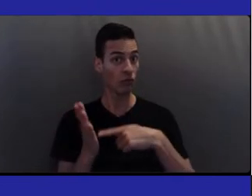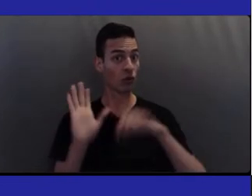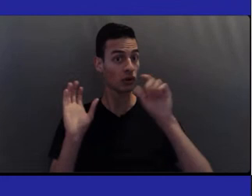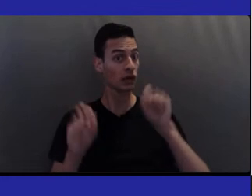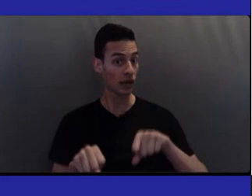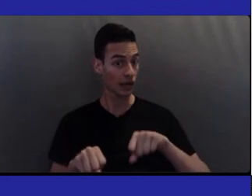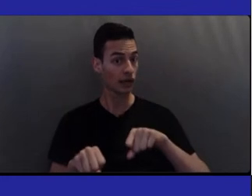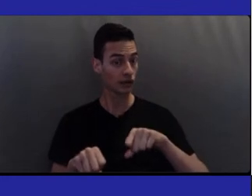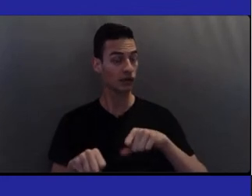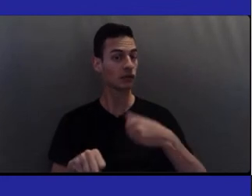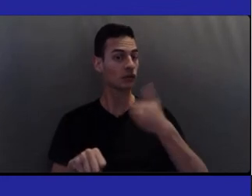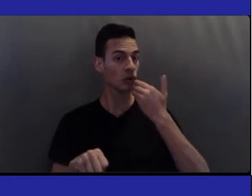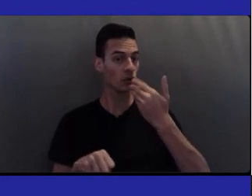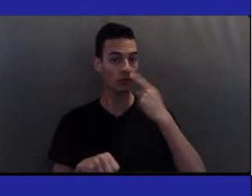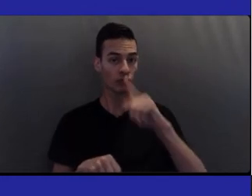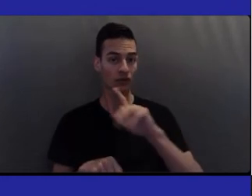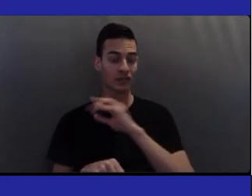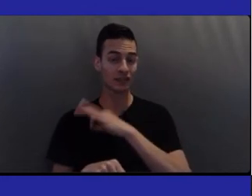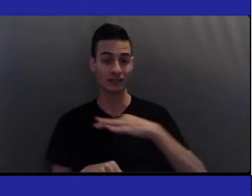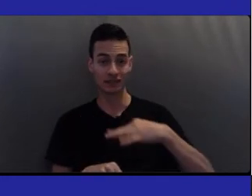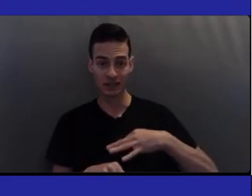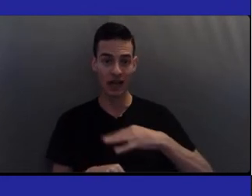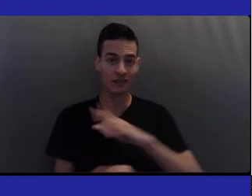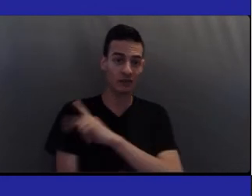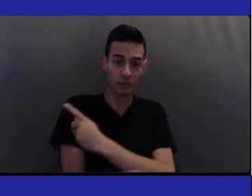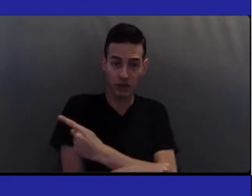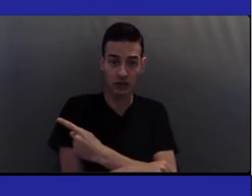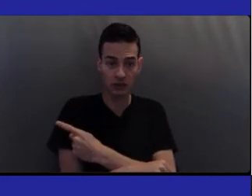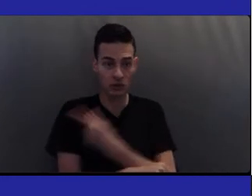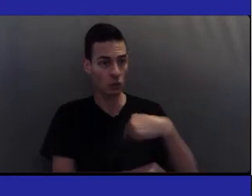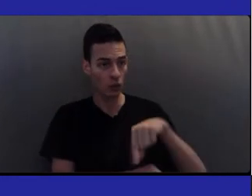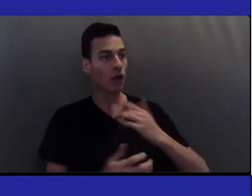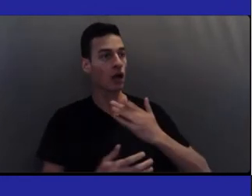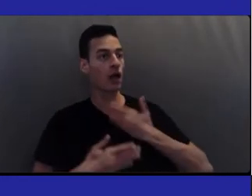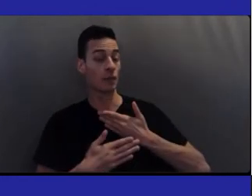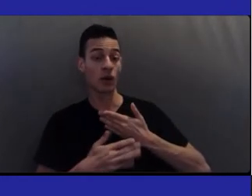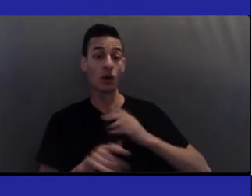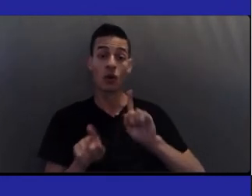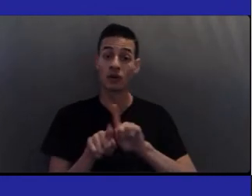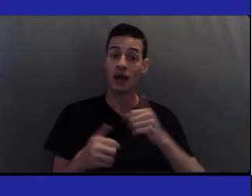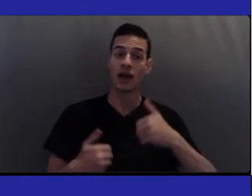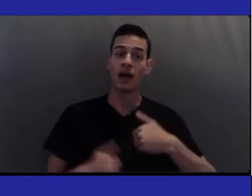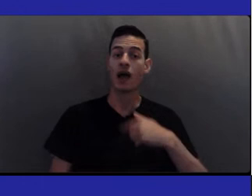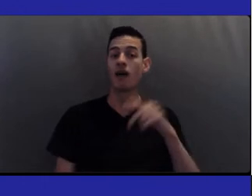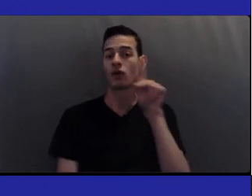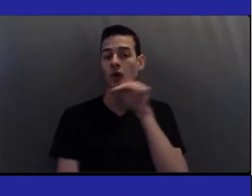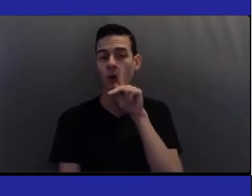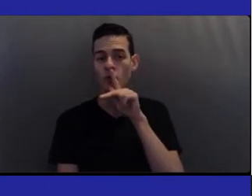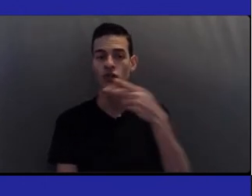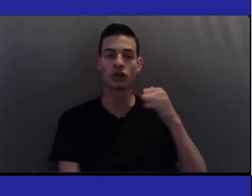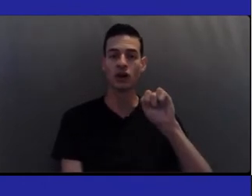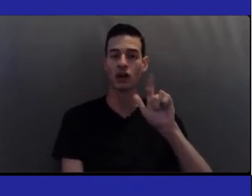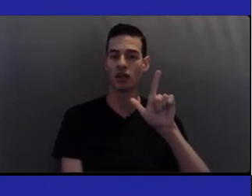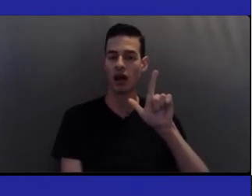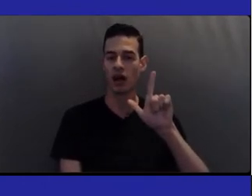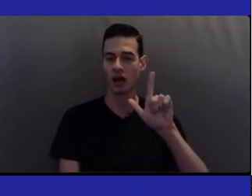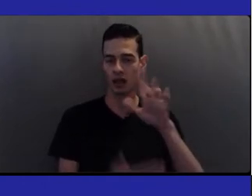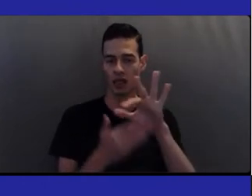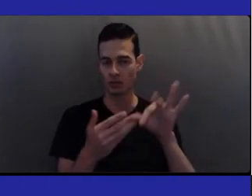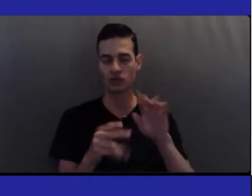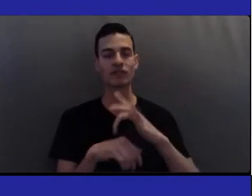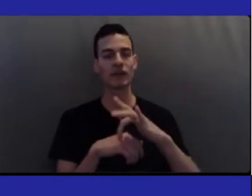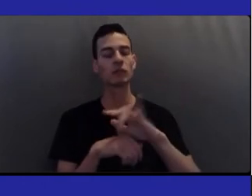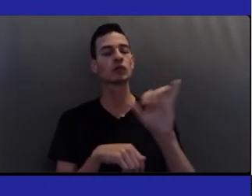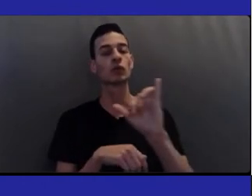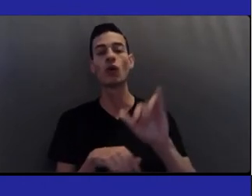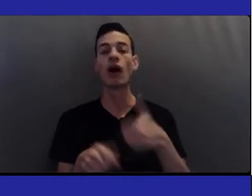we are quite pleased about. There will be kosher and halal options, and every table is a good partner and is pledged to